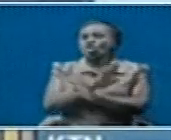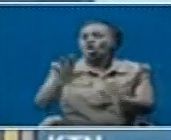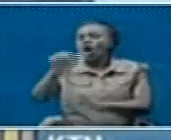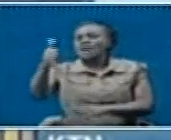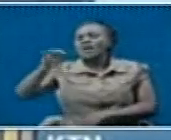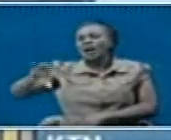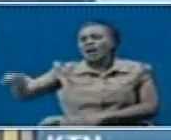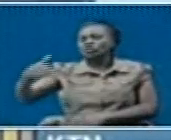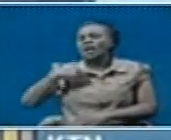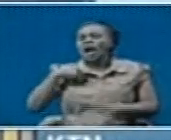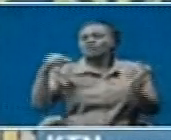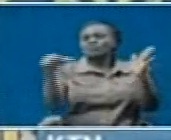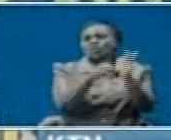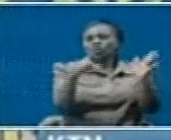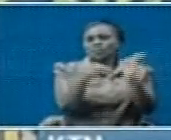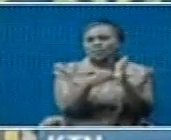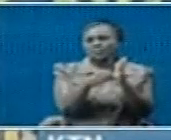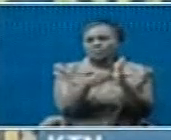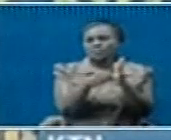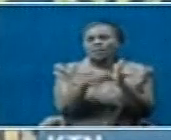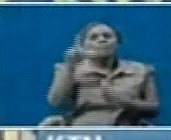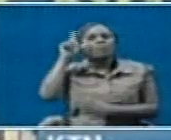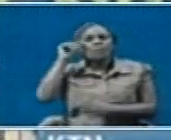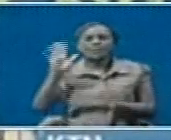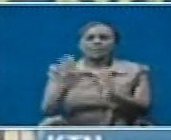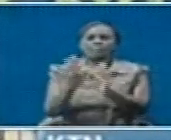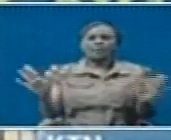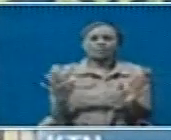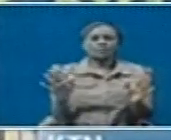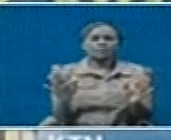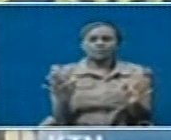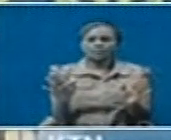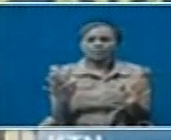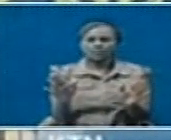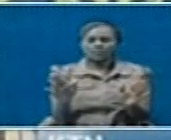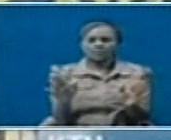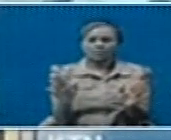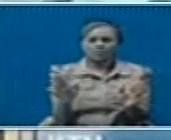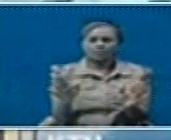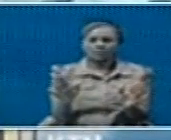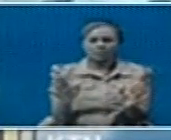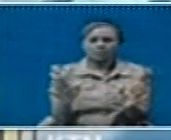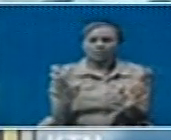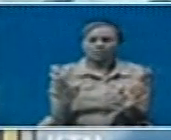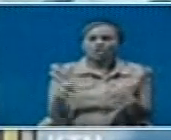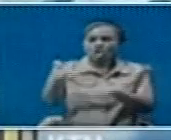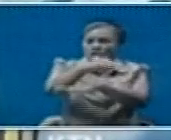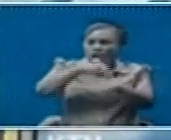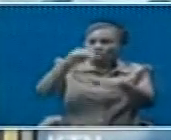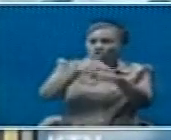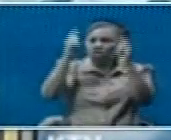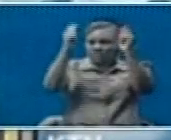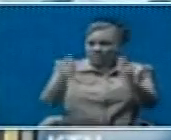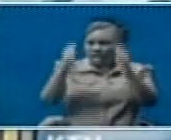county which got issues as of now other than Mombasa. So there's not a nationwide strike. It's not a nationwide